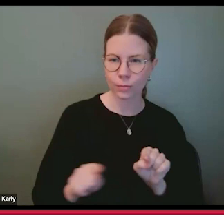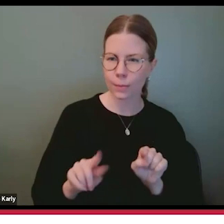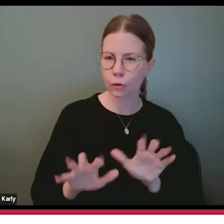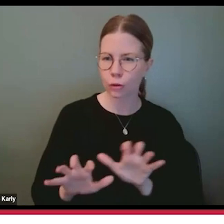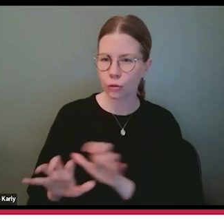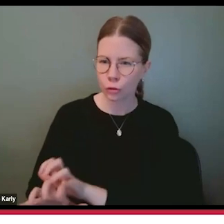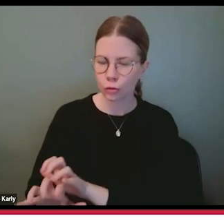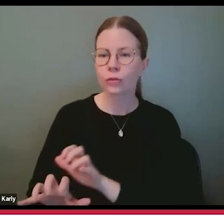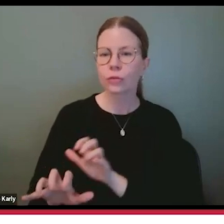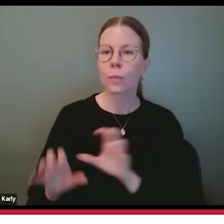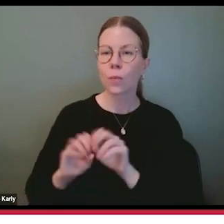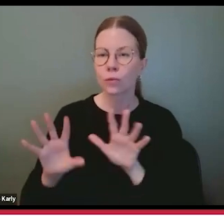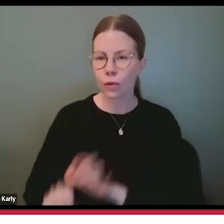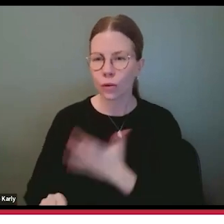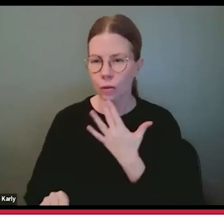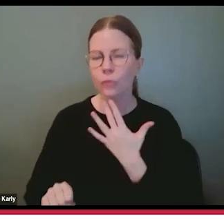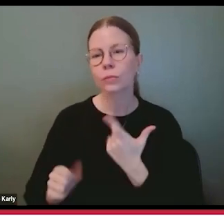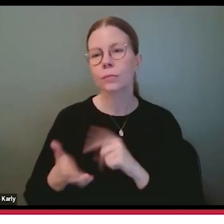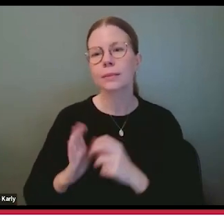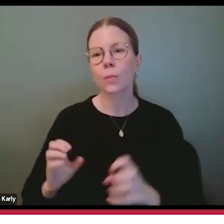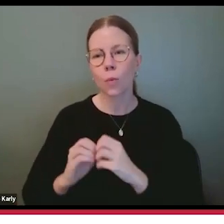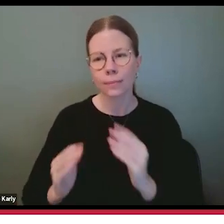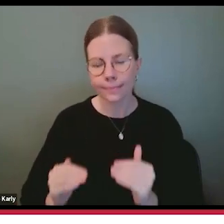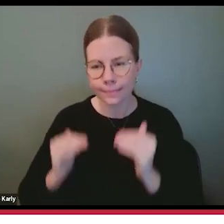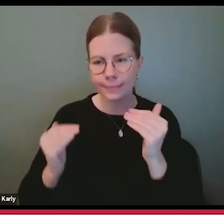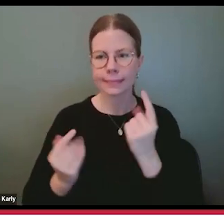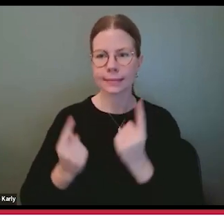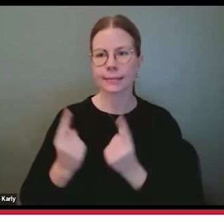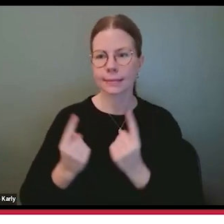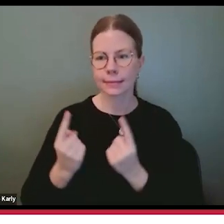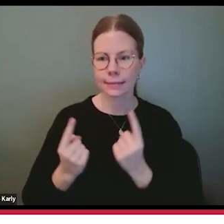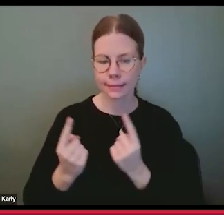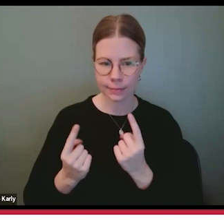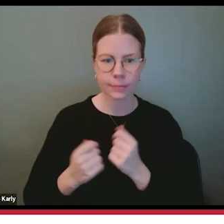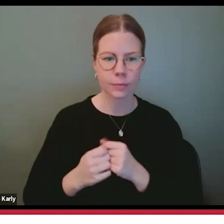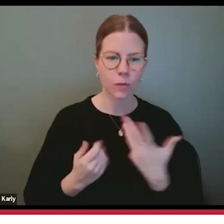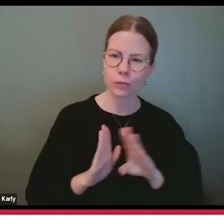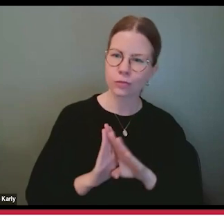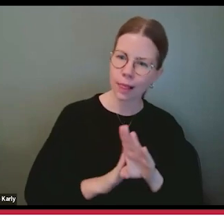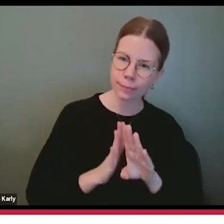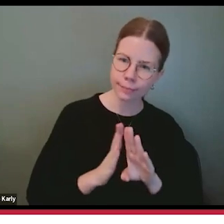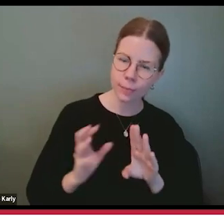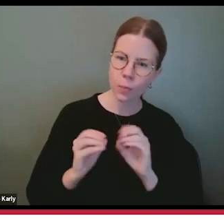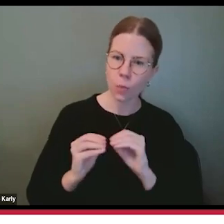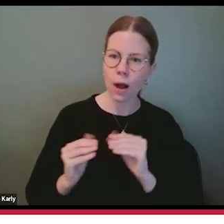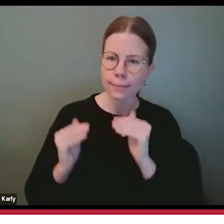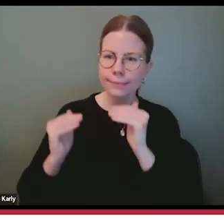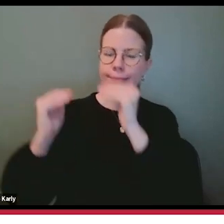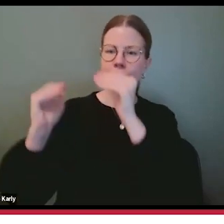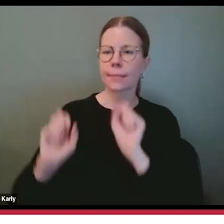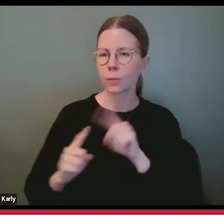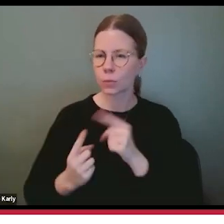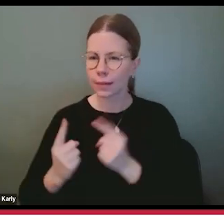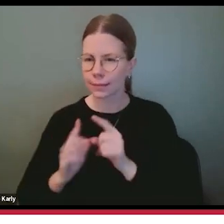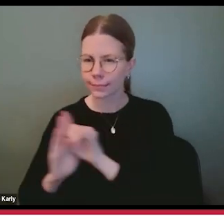advanced testing of these countermeasures over the course of several years. And